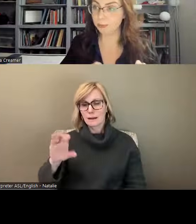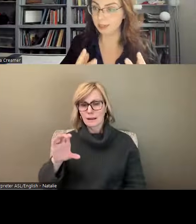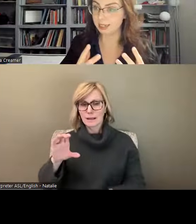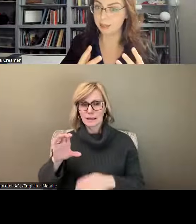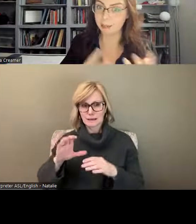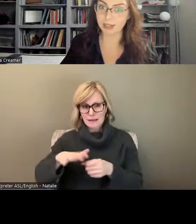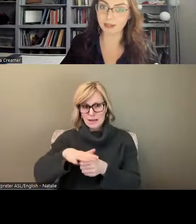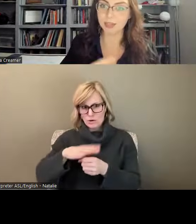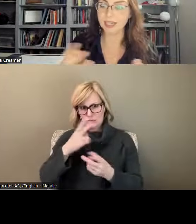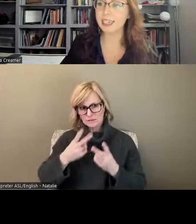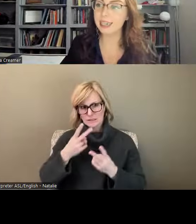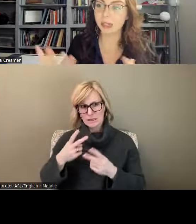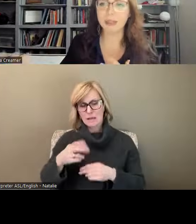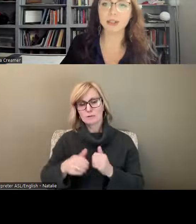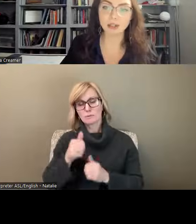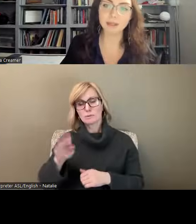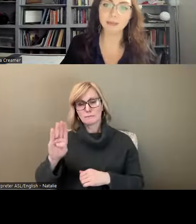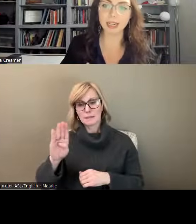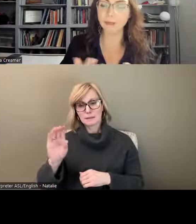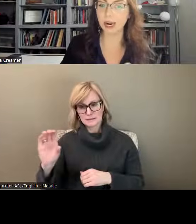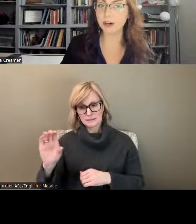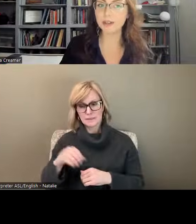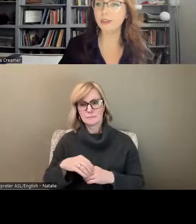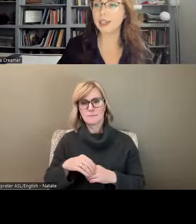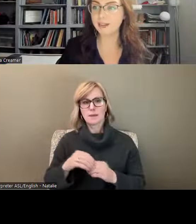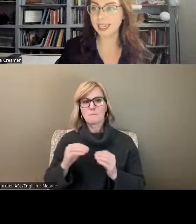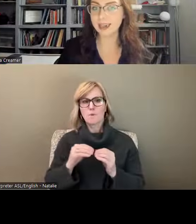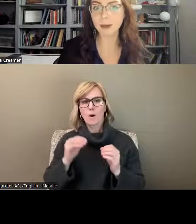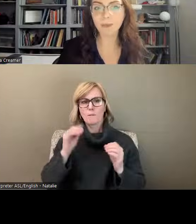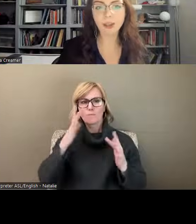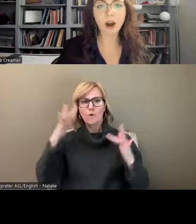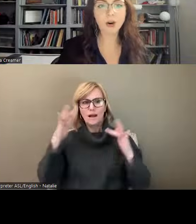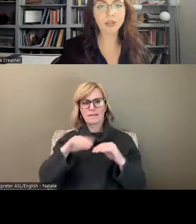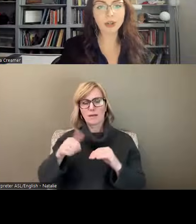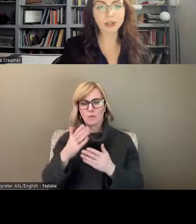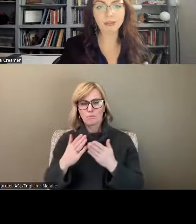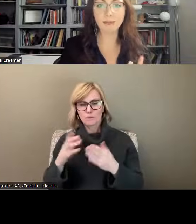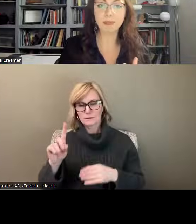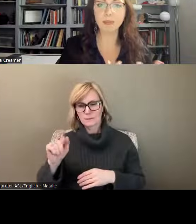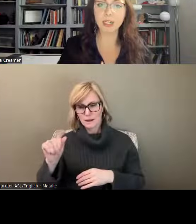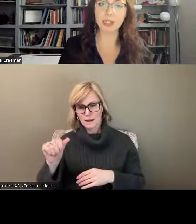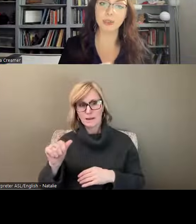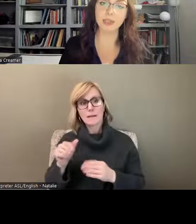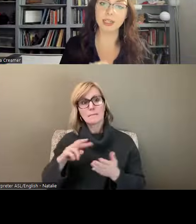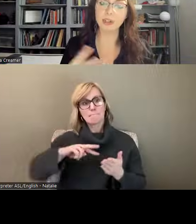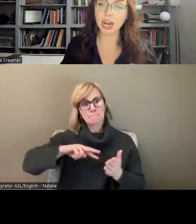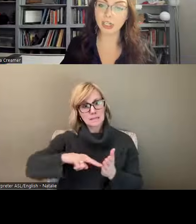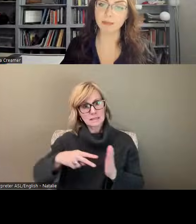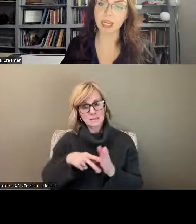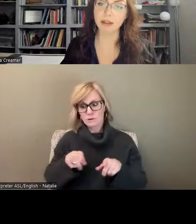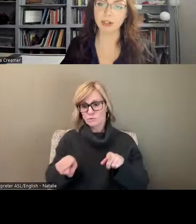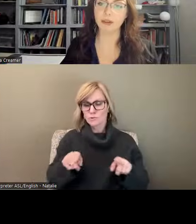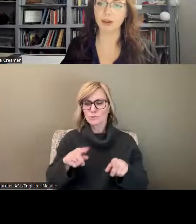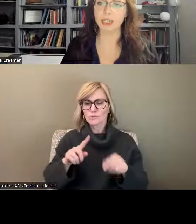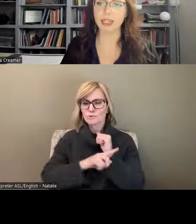in both buildings B and C, which appears as brighter than the rest of the data, are a result of them then being used as trash